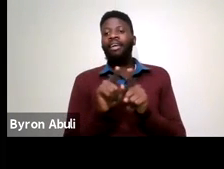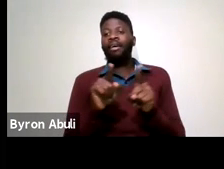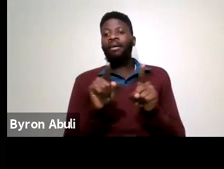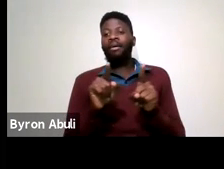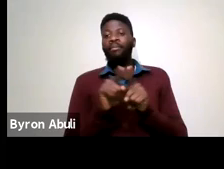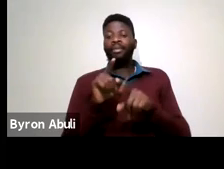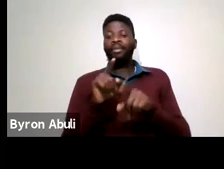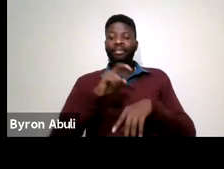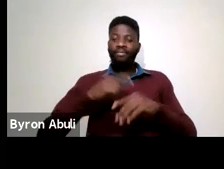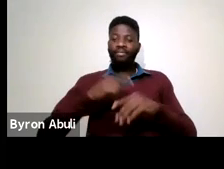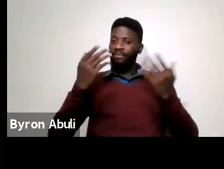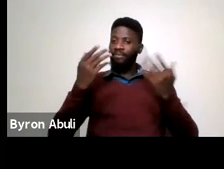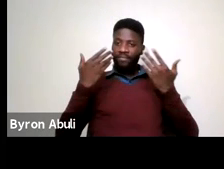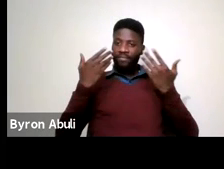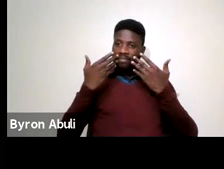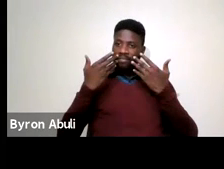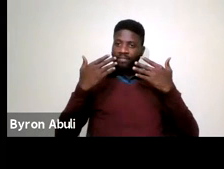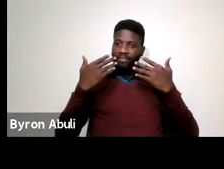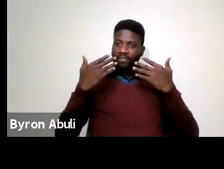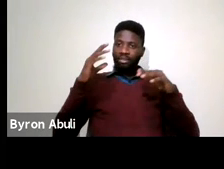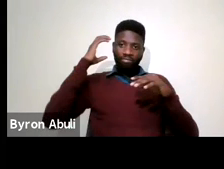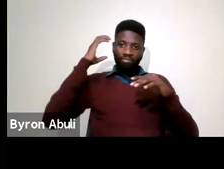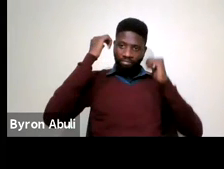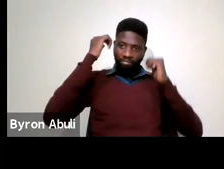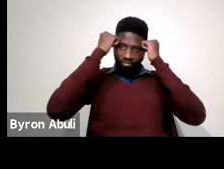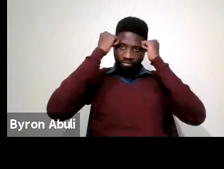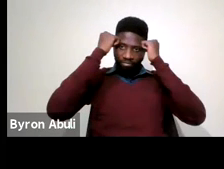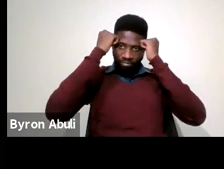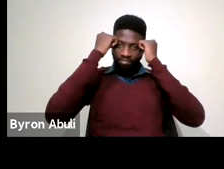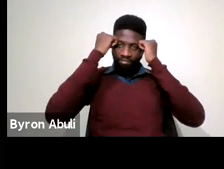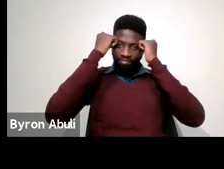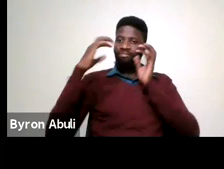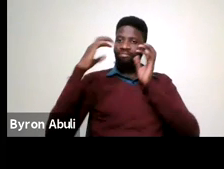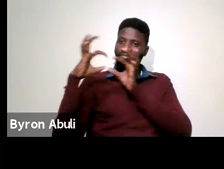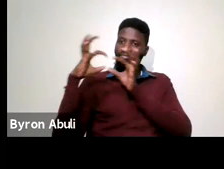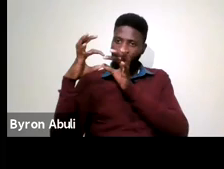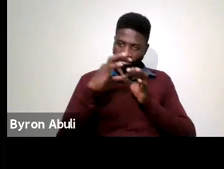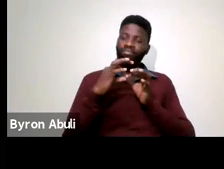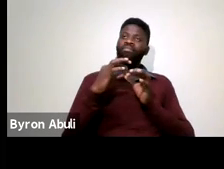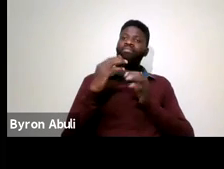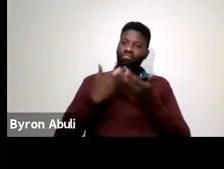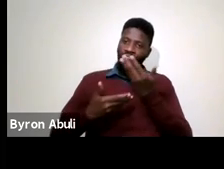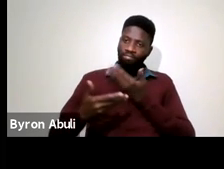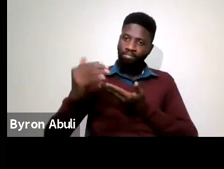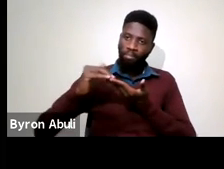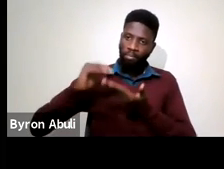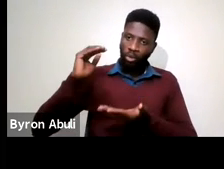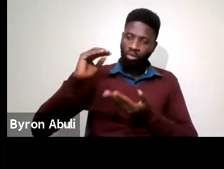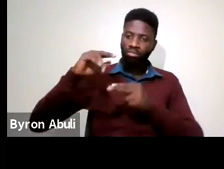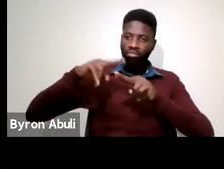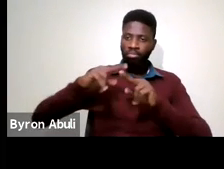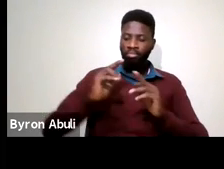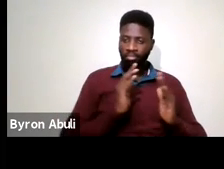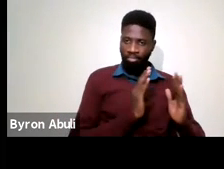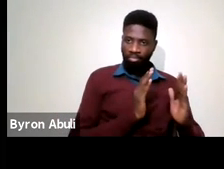my college, I get to interact with them more and more, and we sit and we plan pole